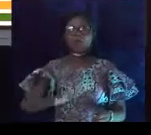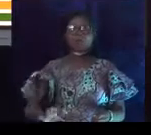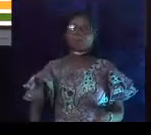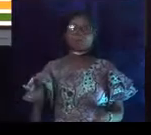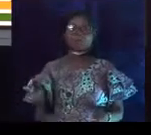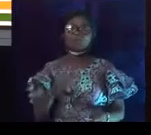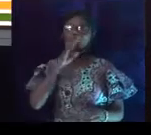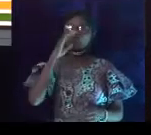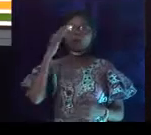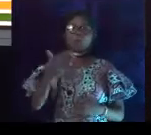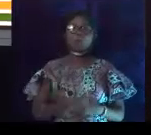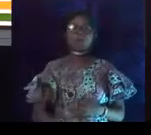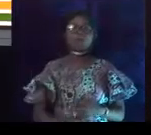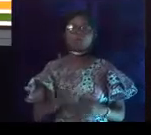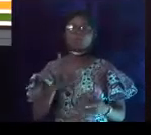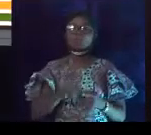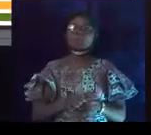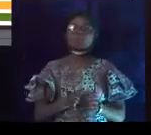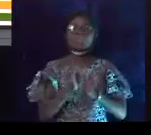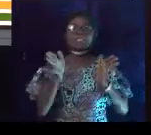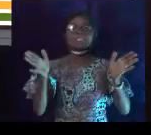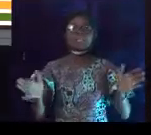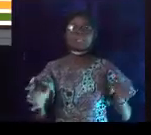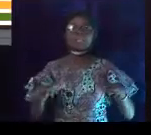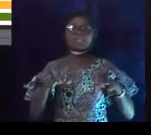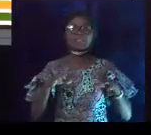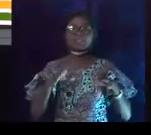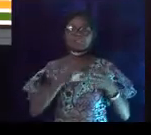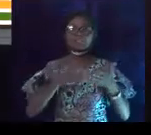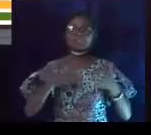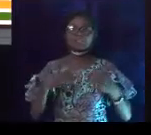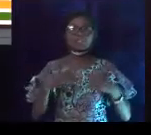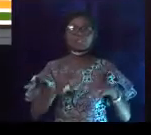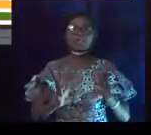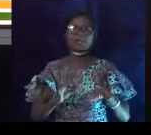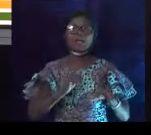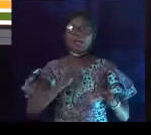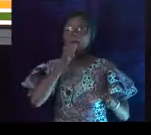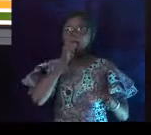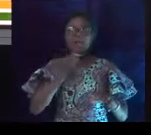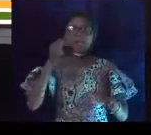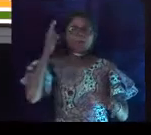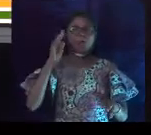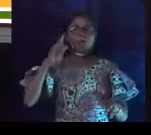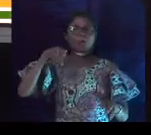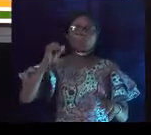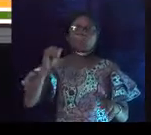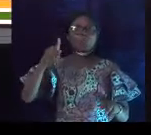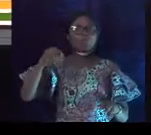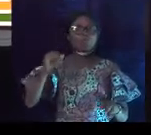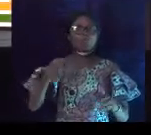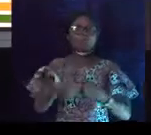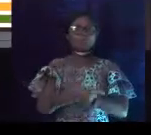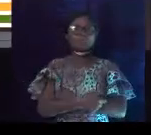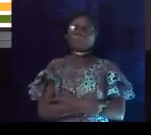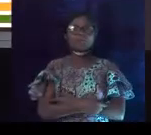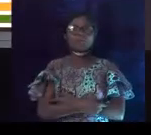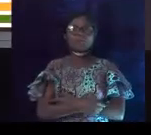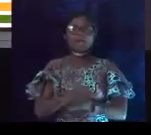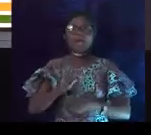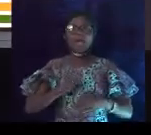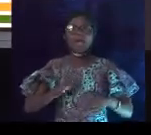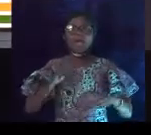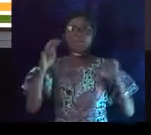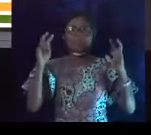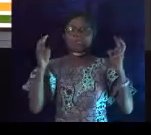Hello puppies, you are welcome to General Studies class. I am Uncle Popo.